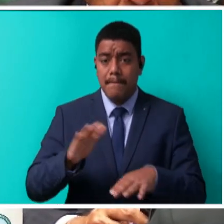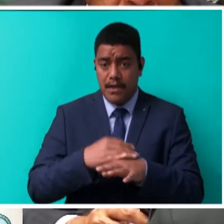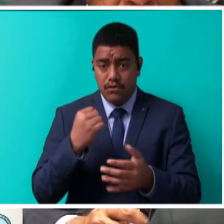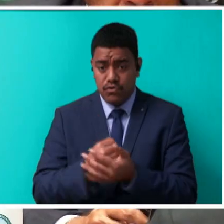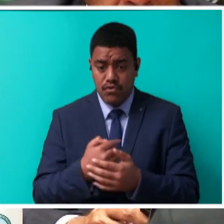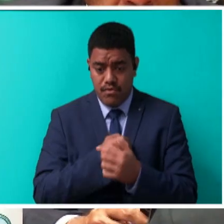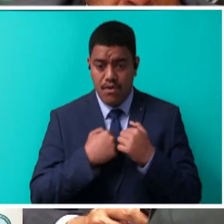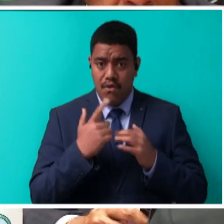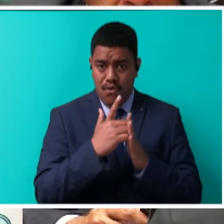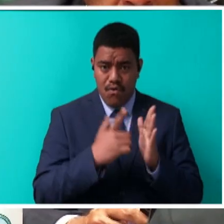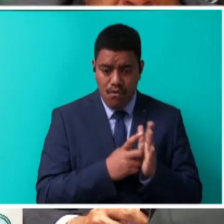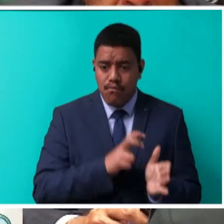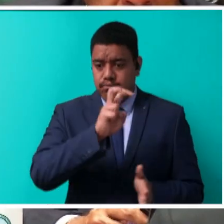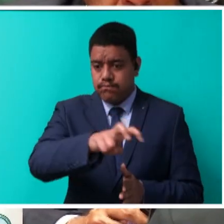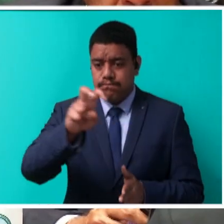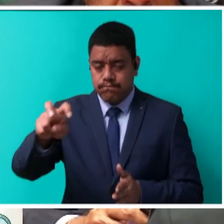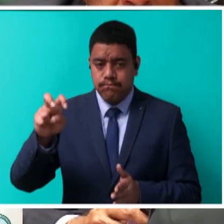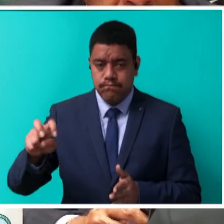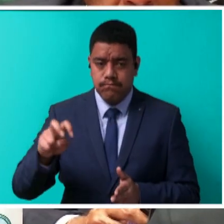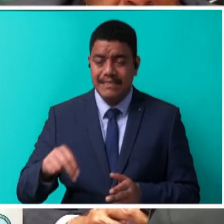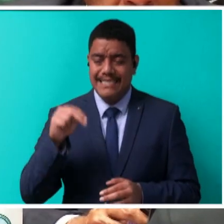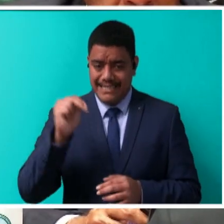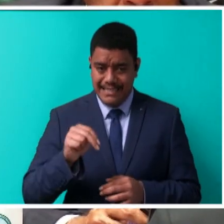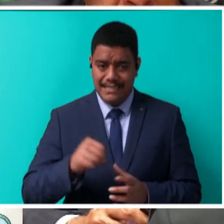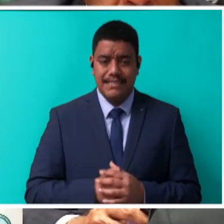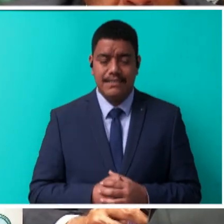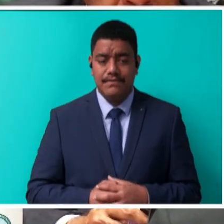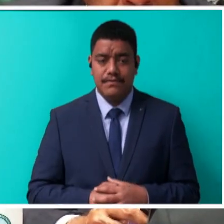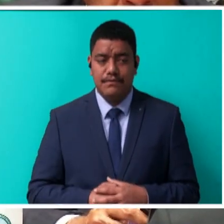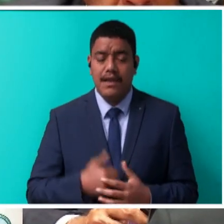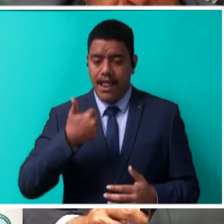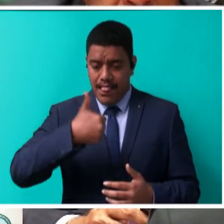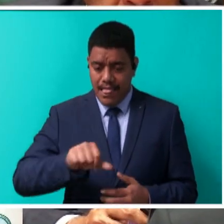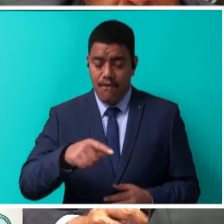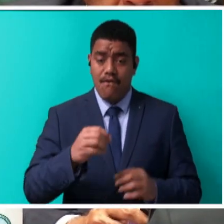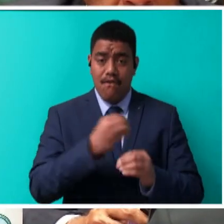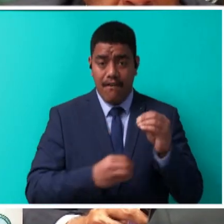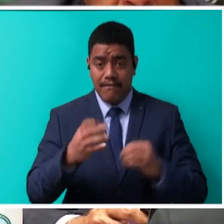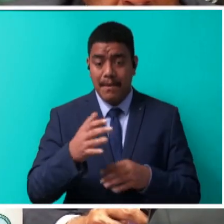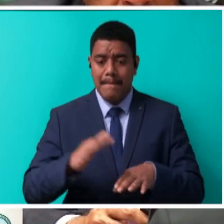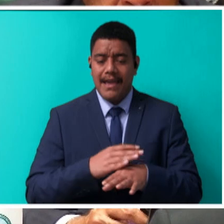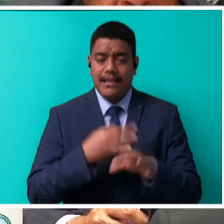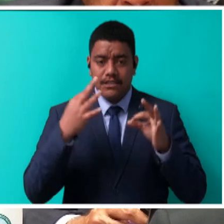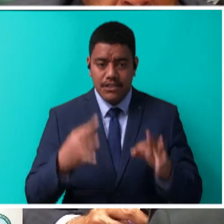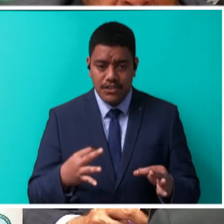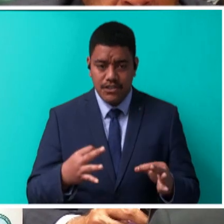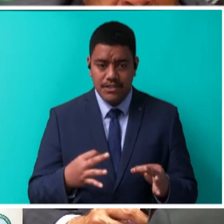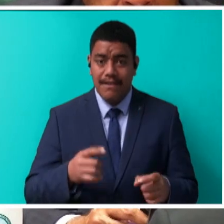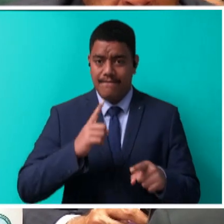justice delivery keeps pace with modern needs. It allows judicial officers to make decisions